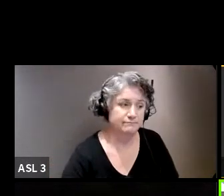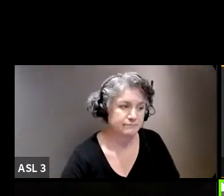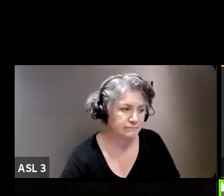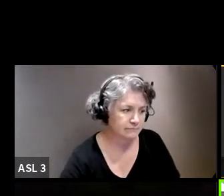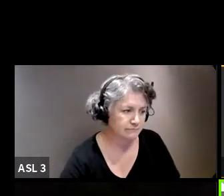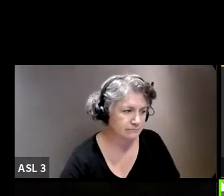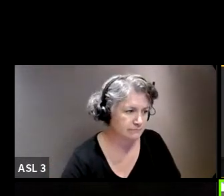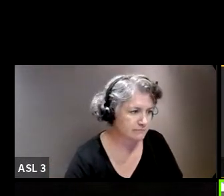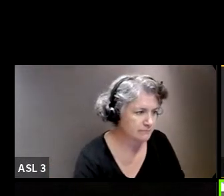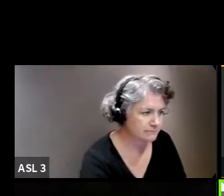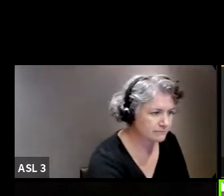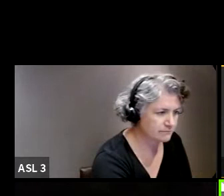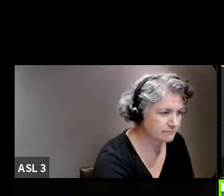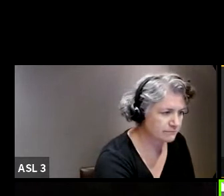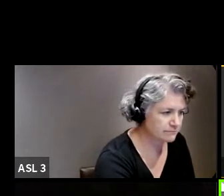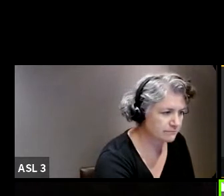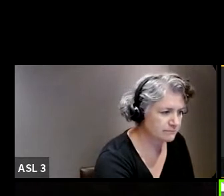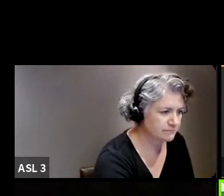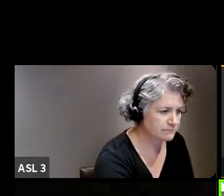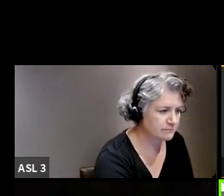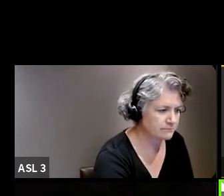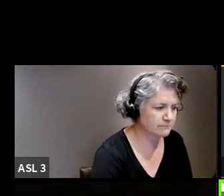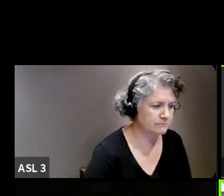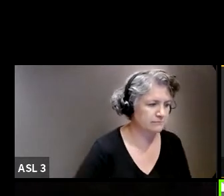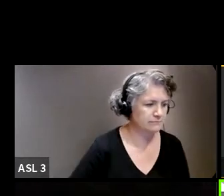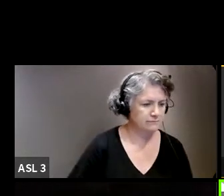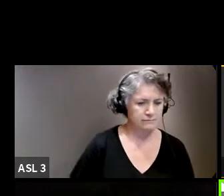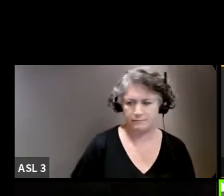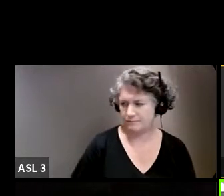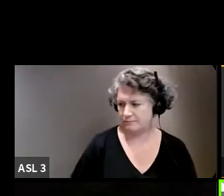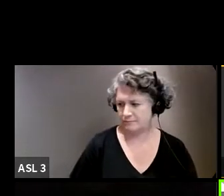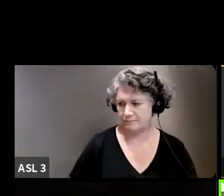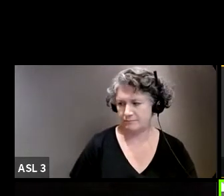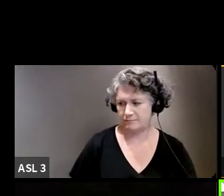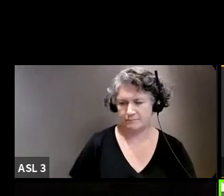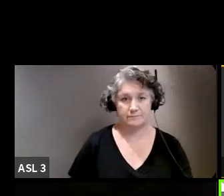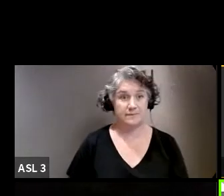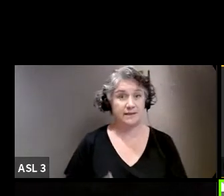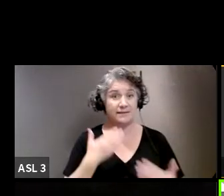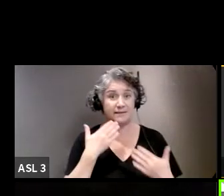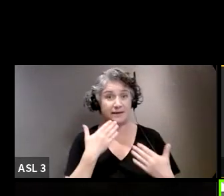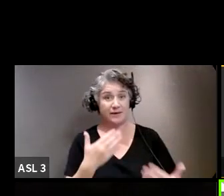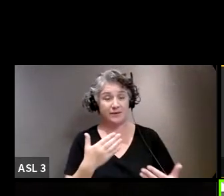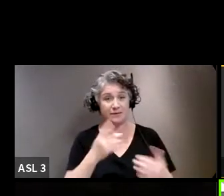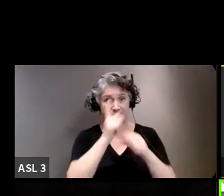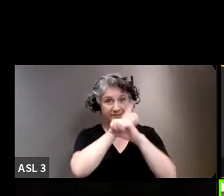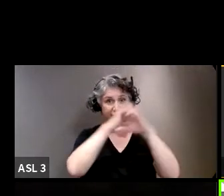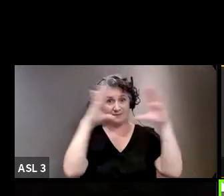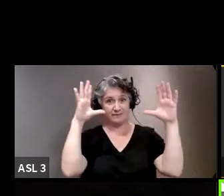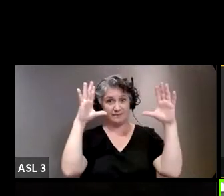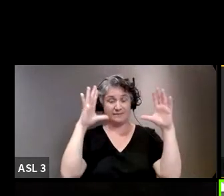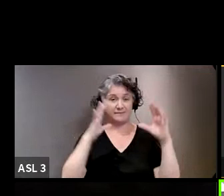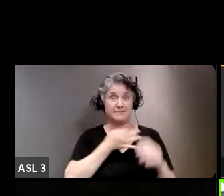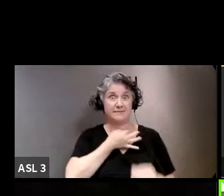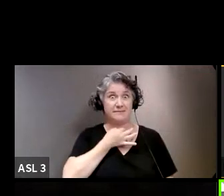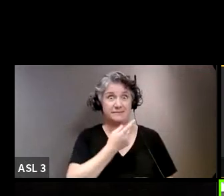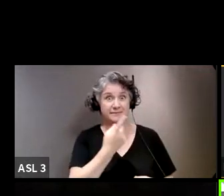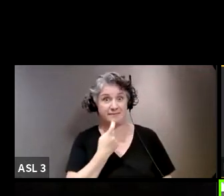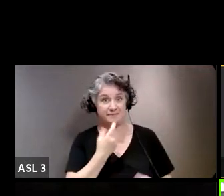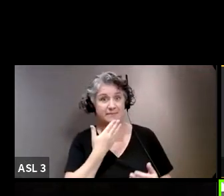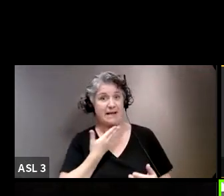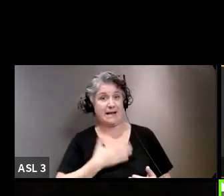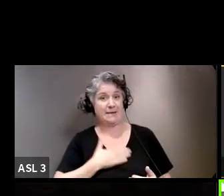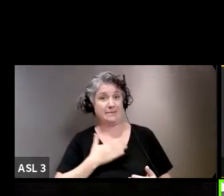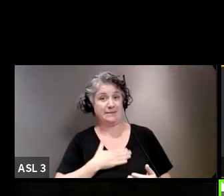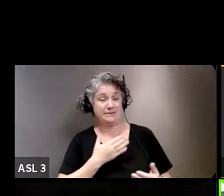thank you member uh johnson um i'm glad you shared that vision it's it's it's a stretch